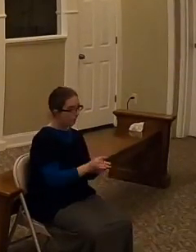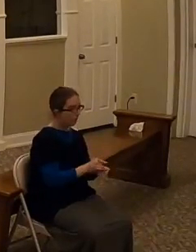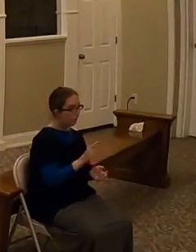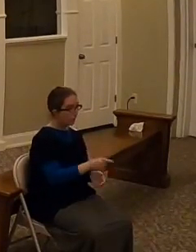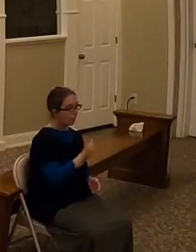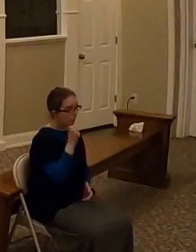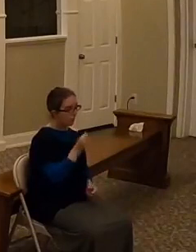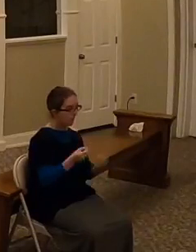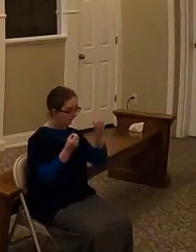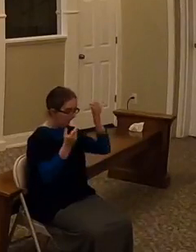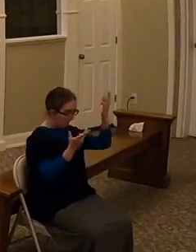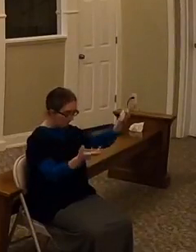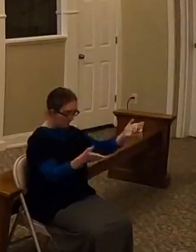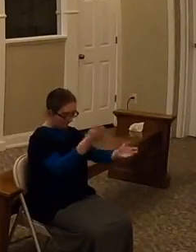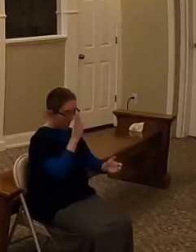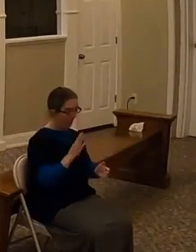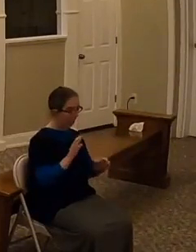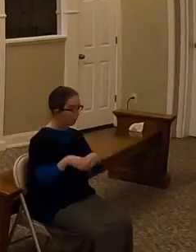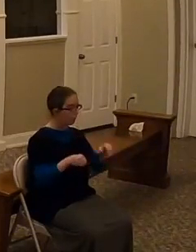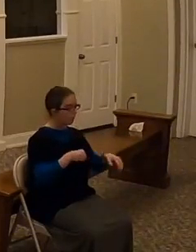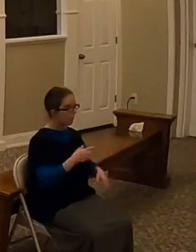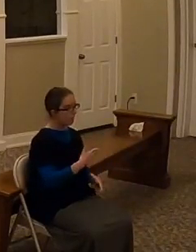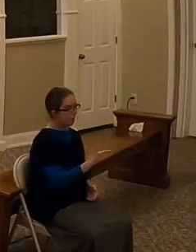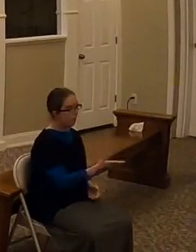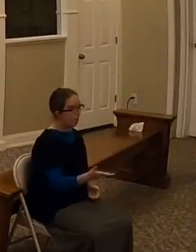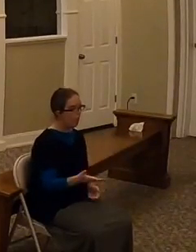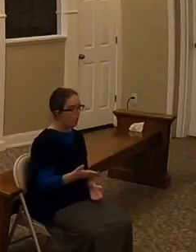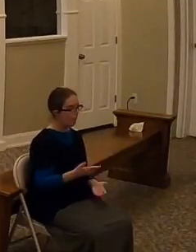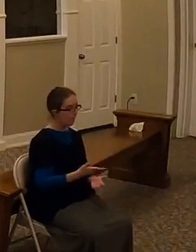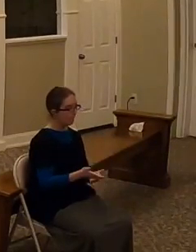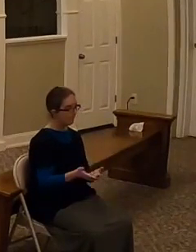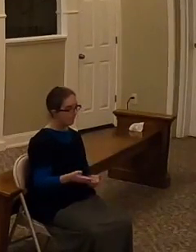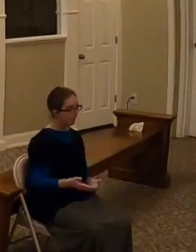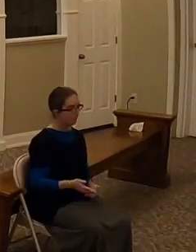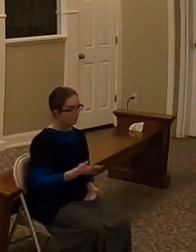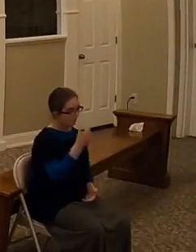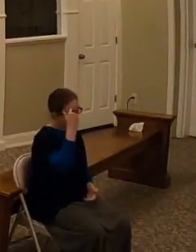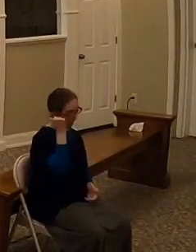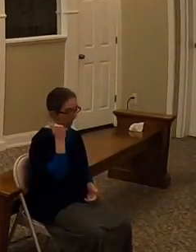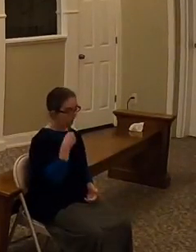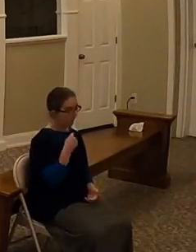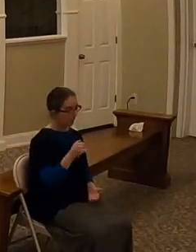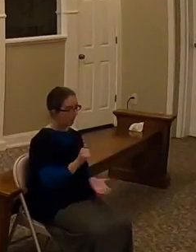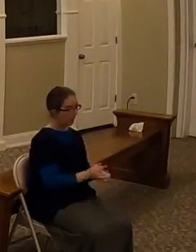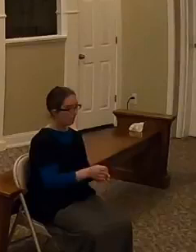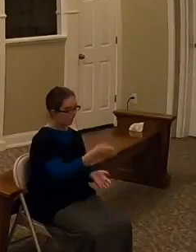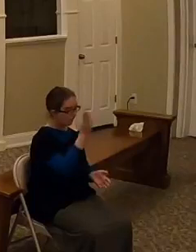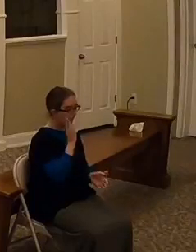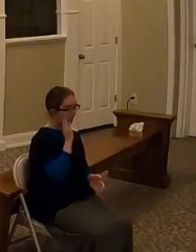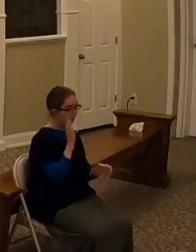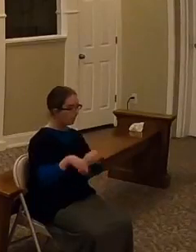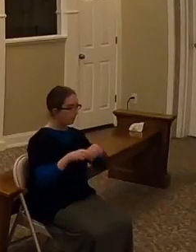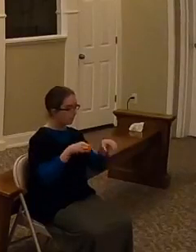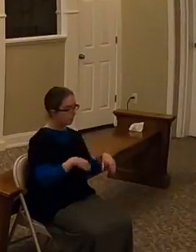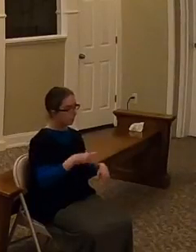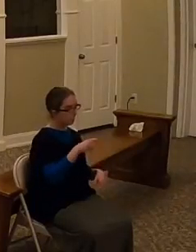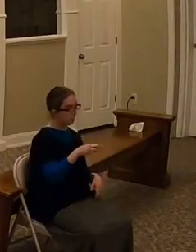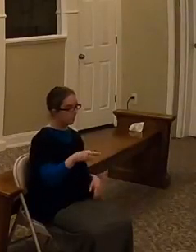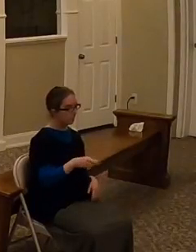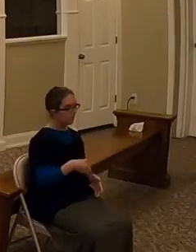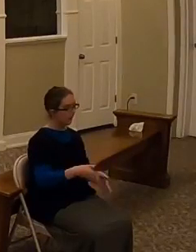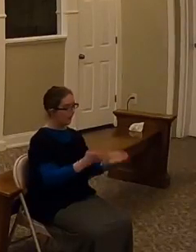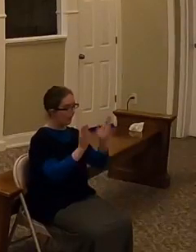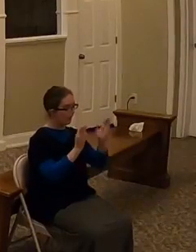not listening to God. You're going your own route. You're doing your own thing. Amen. And because of that, God's going to do like he did Peter. He's going to let you